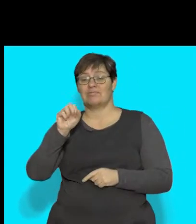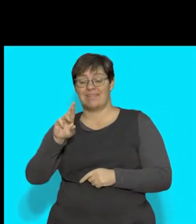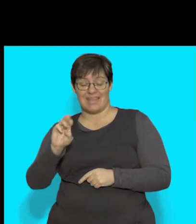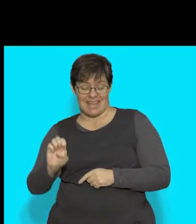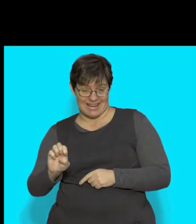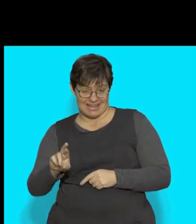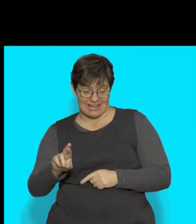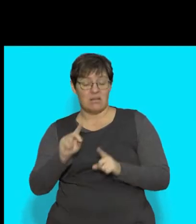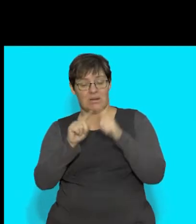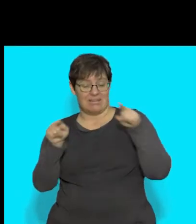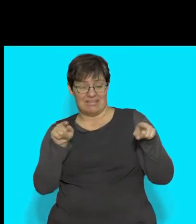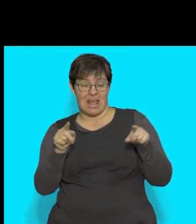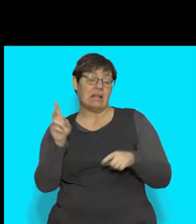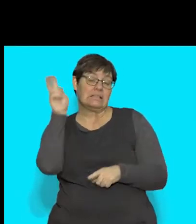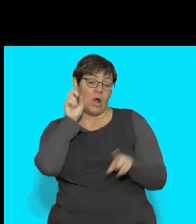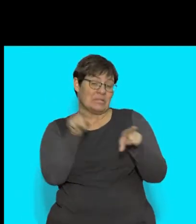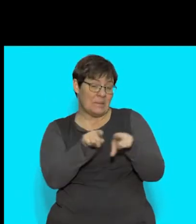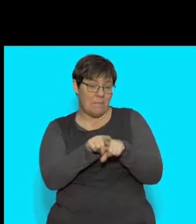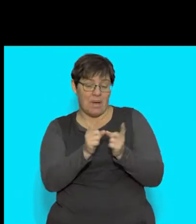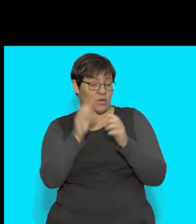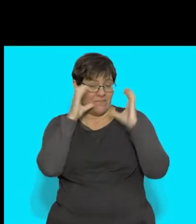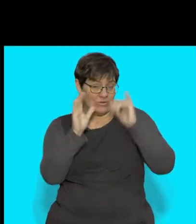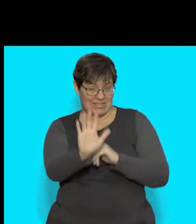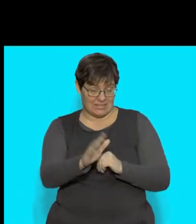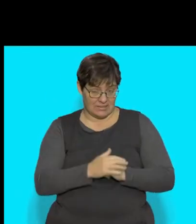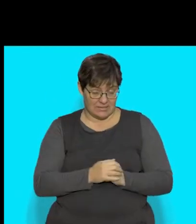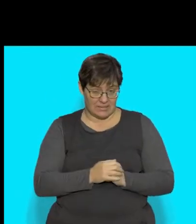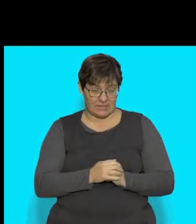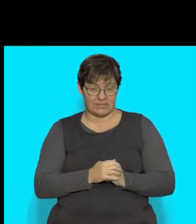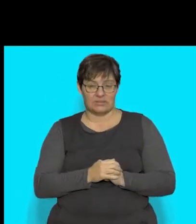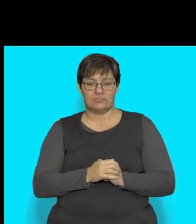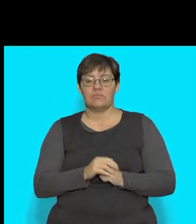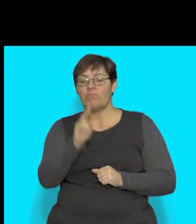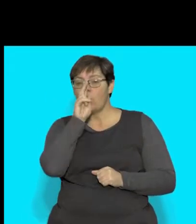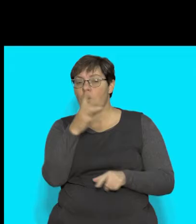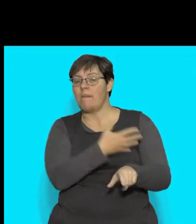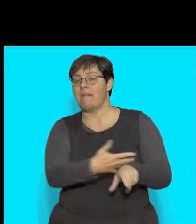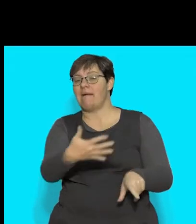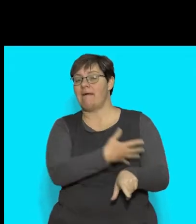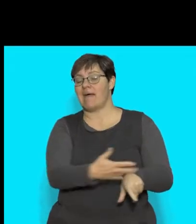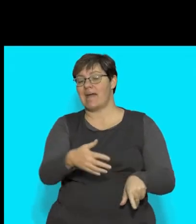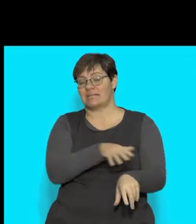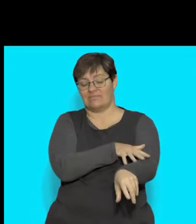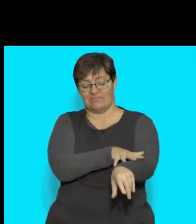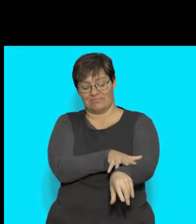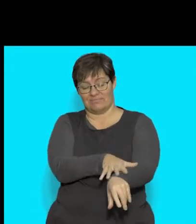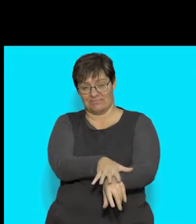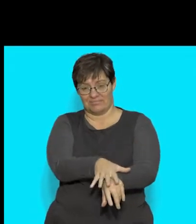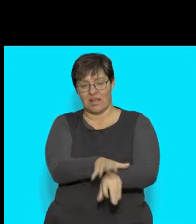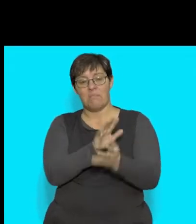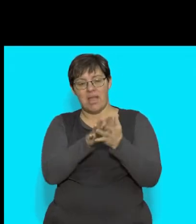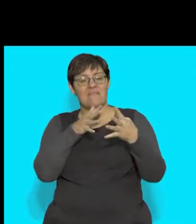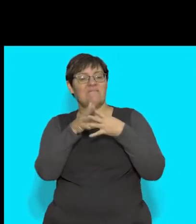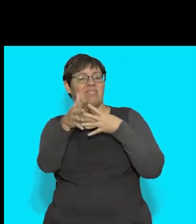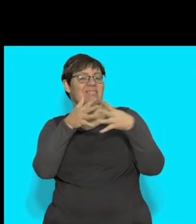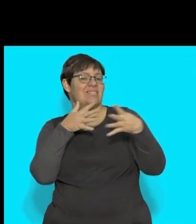confused. We also need to look at blood vessels. Remember what gets filtered. Blood must